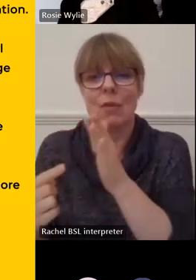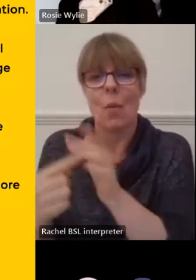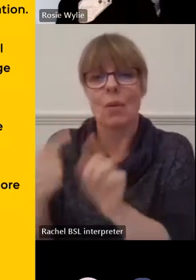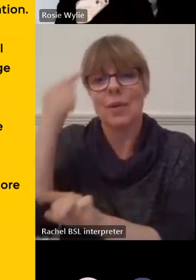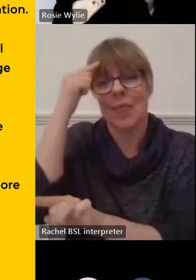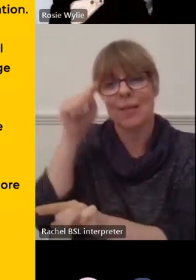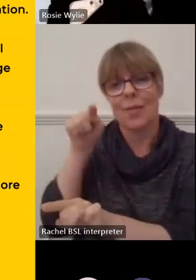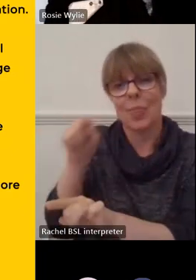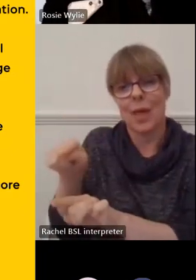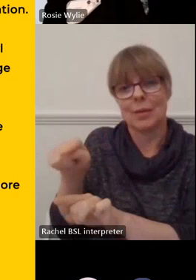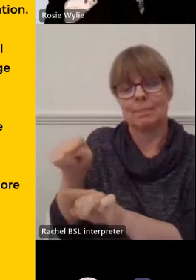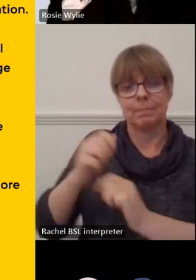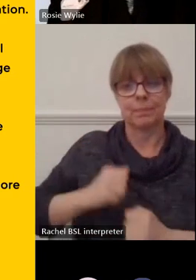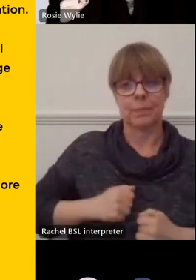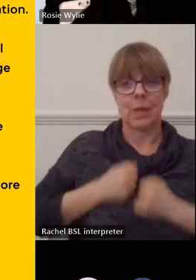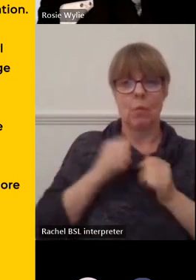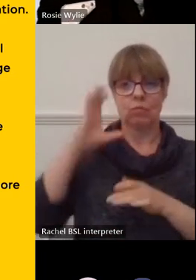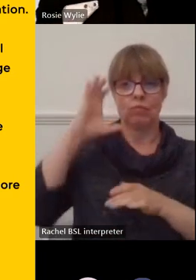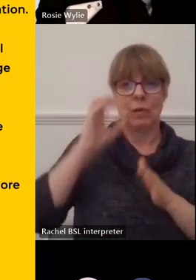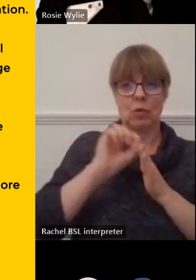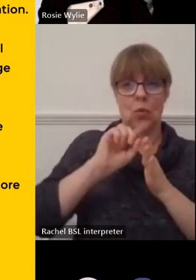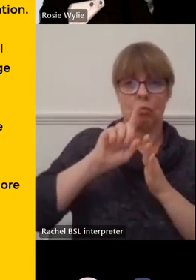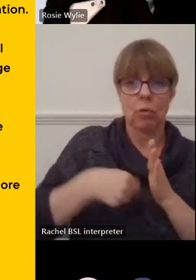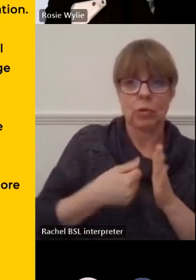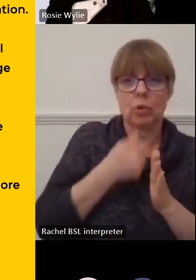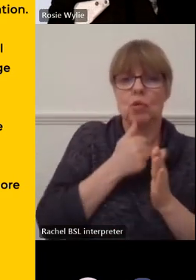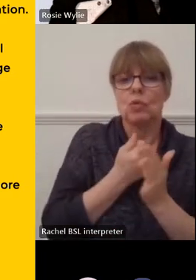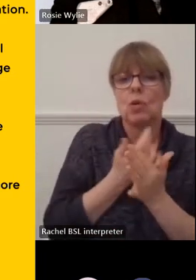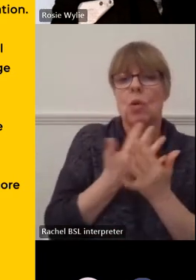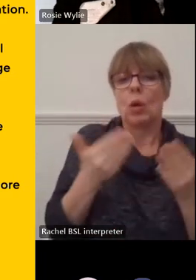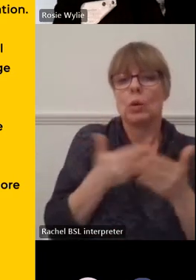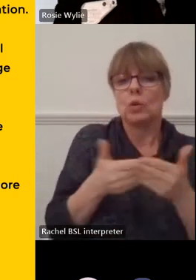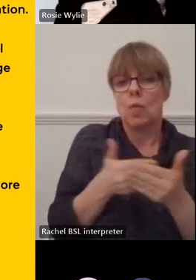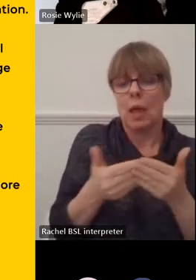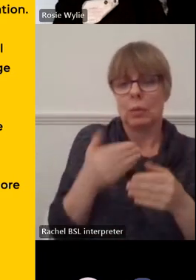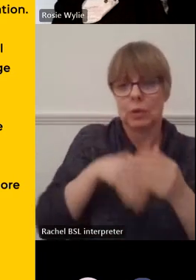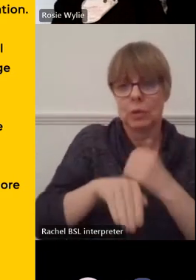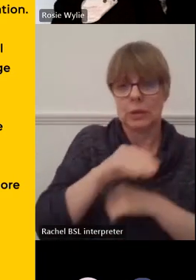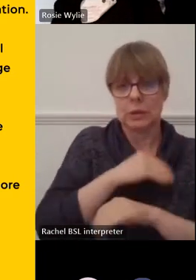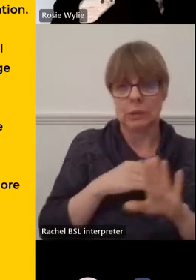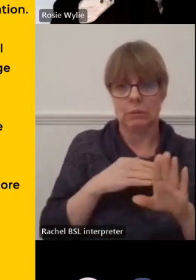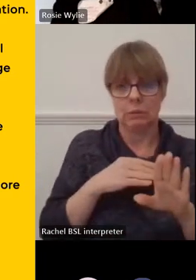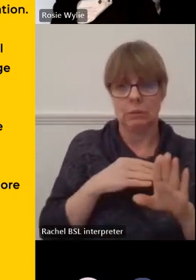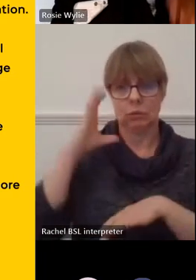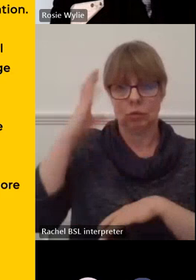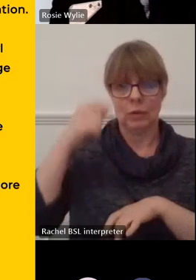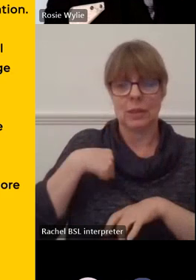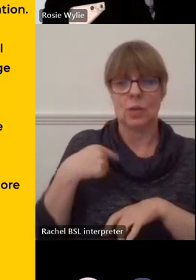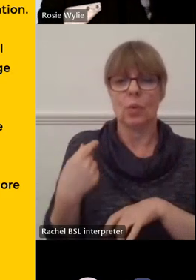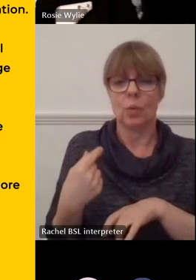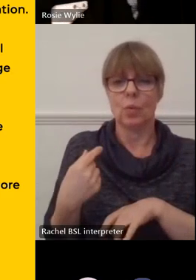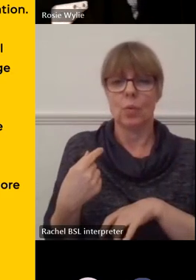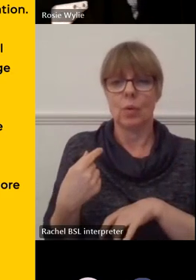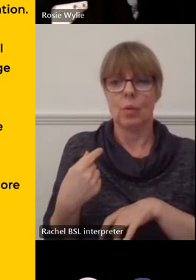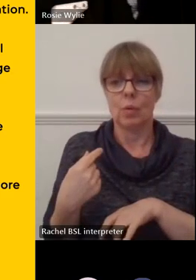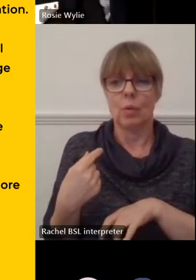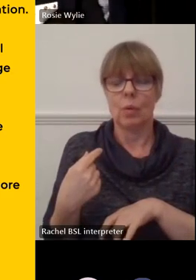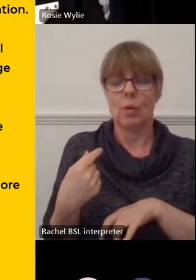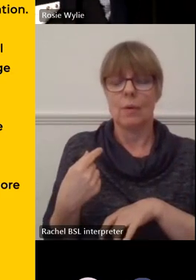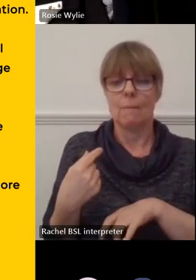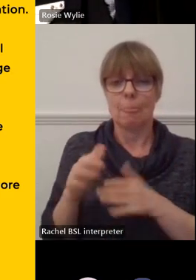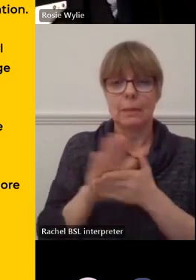Radio, although we're using multiple languages as a way of engagement, because what that actually did for us